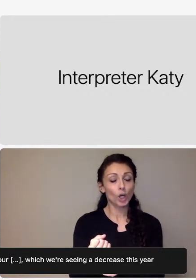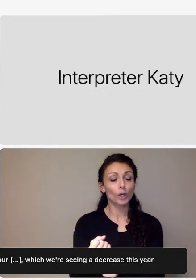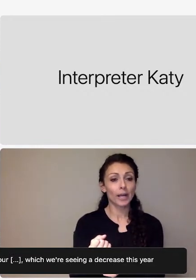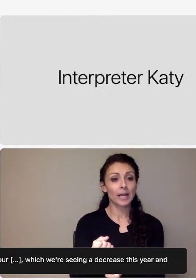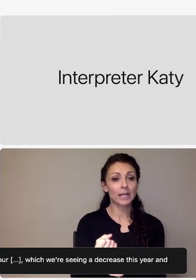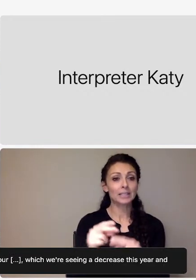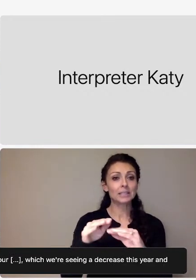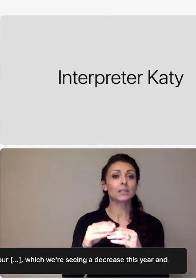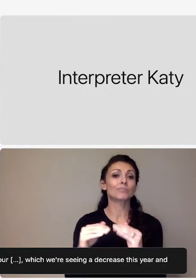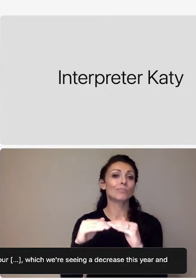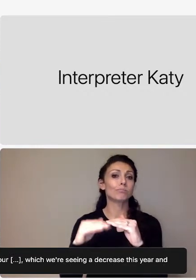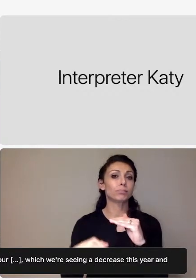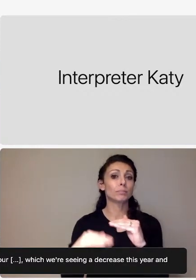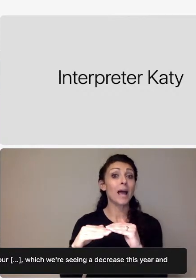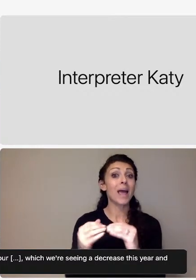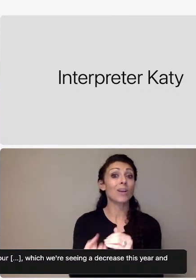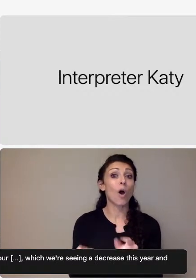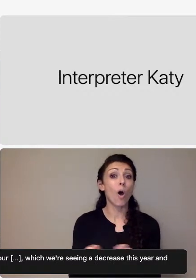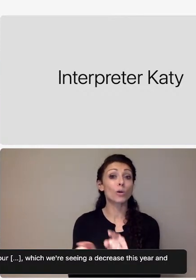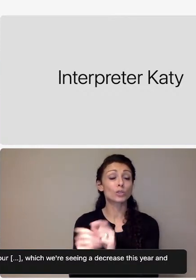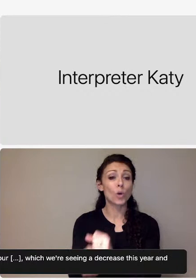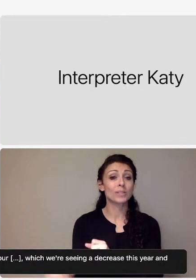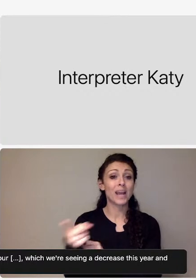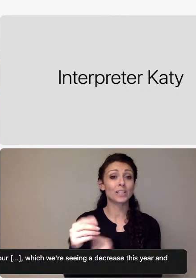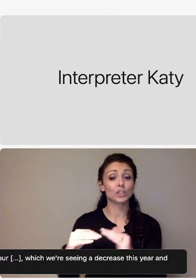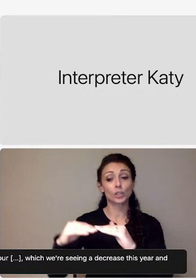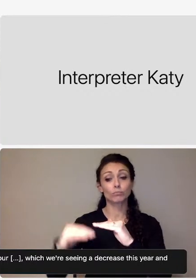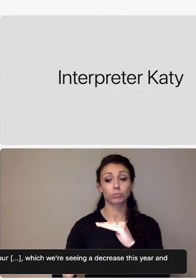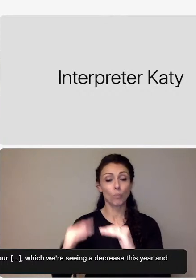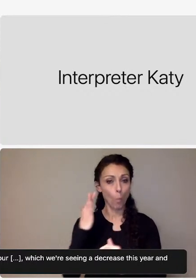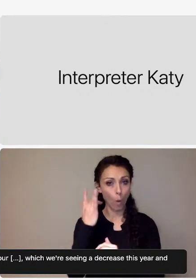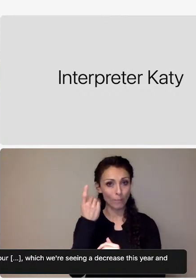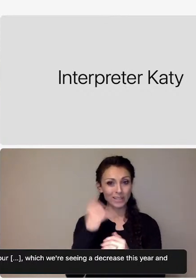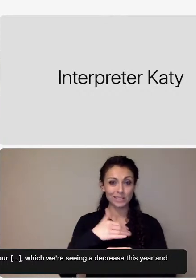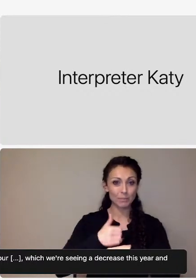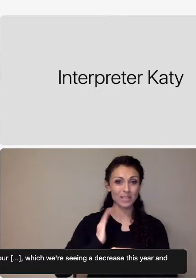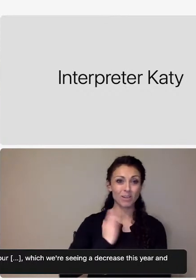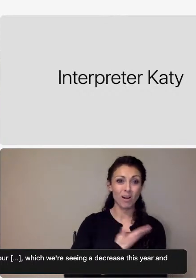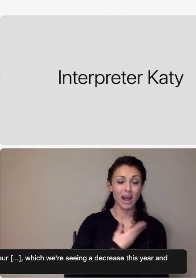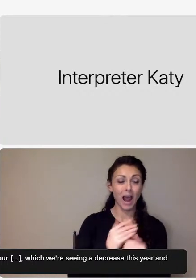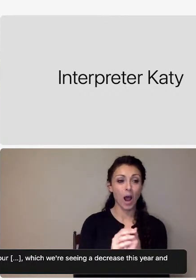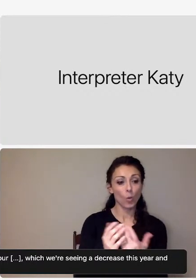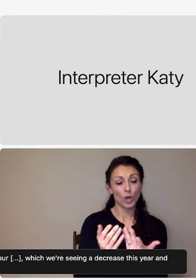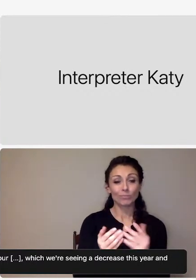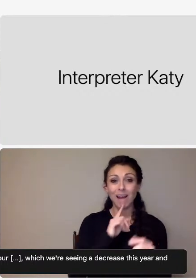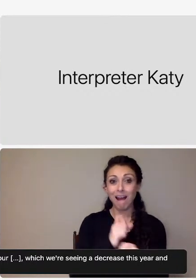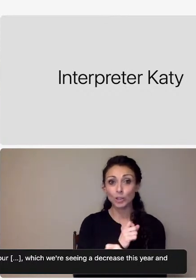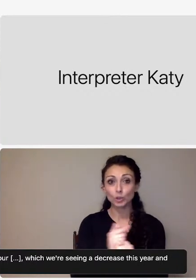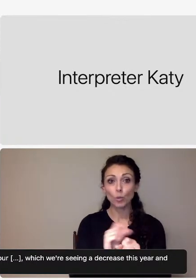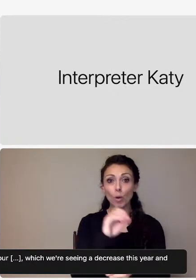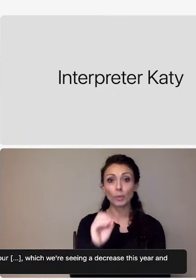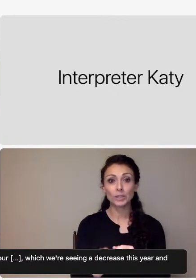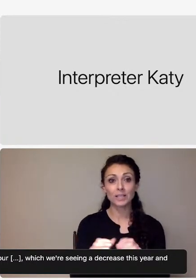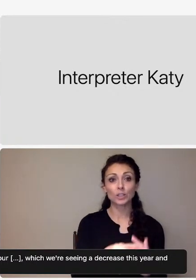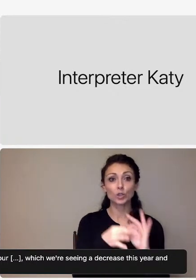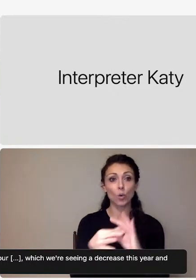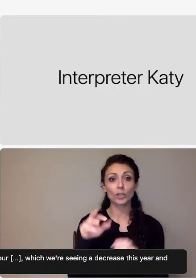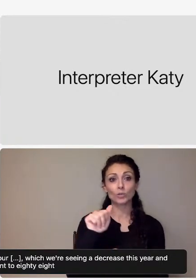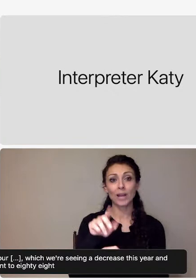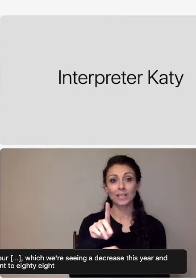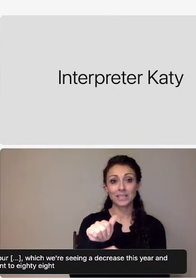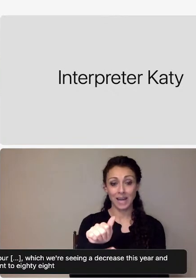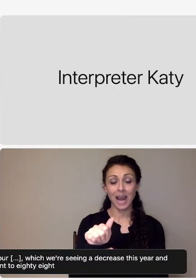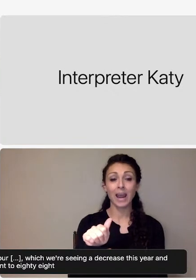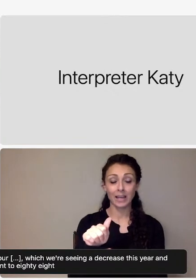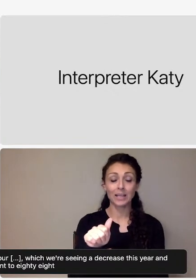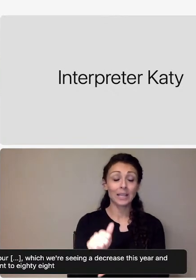increase next year due to our projection of our actual percentage of enrollment to ada we're